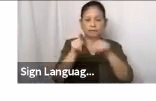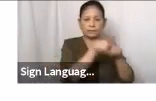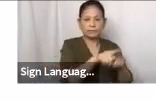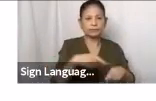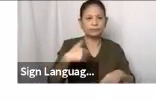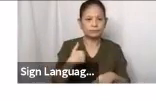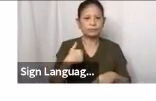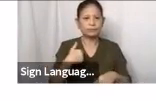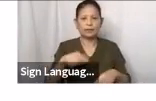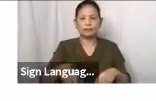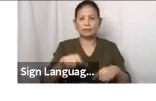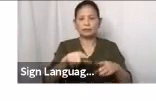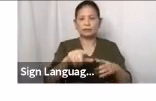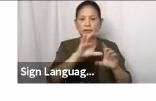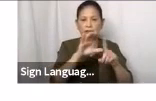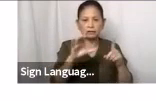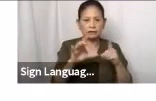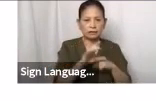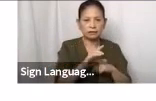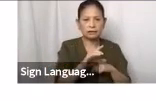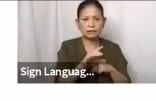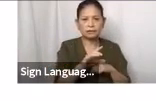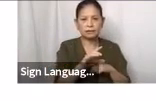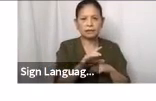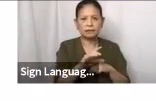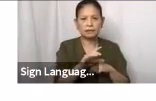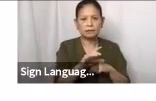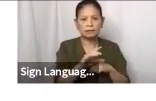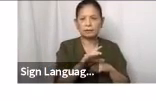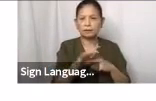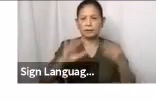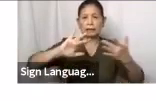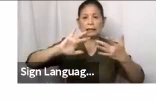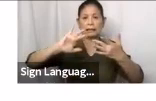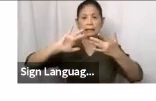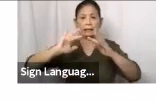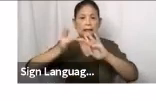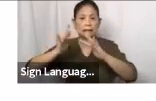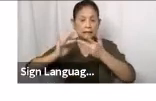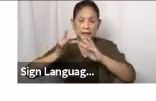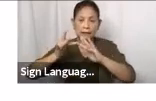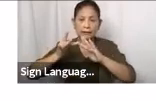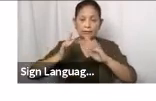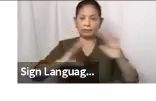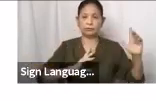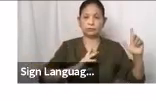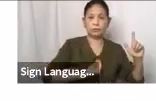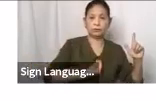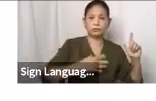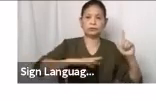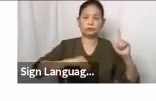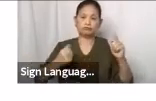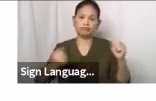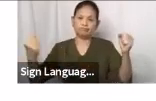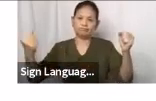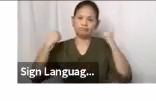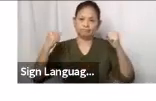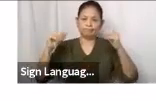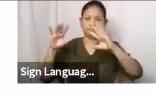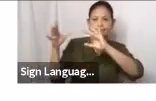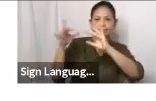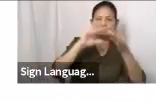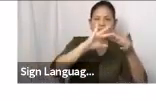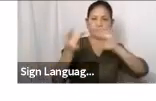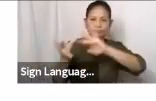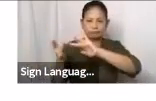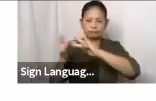culture and we live in the deras. So the networking between the transgenders is very strong here. And